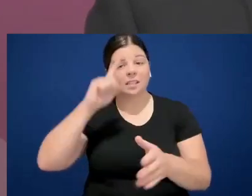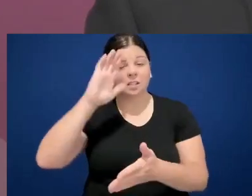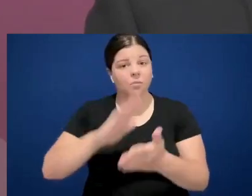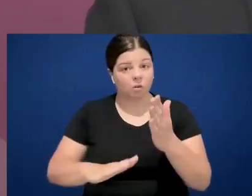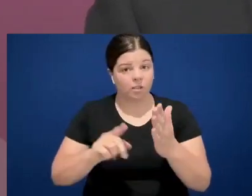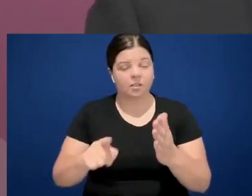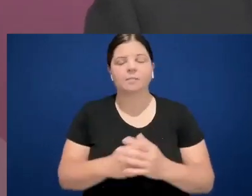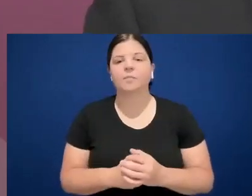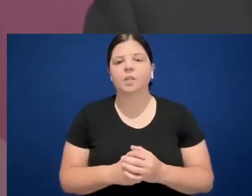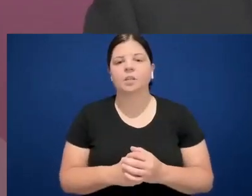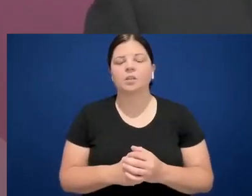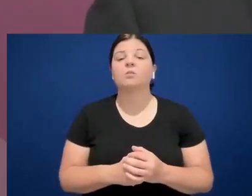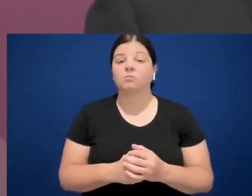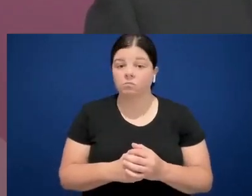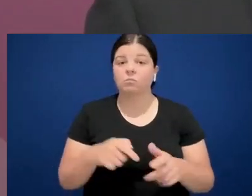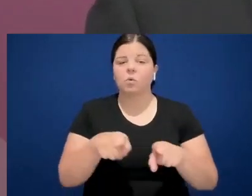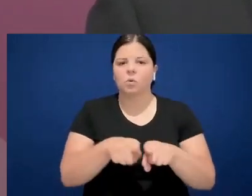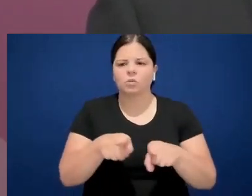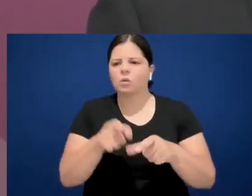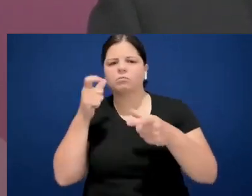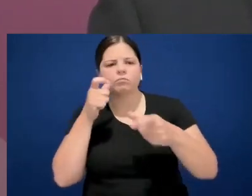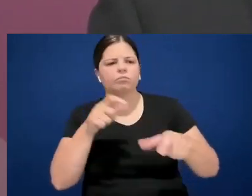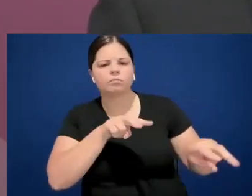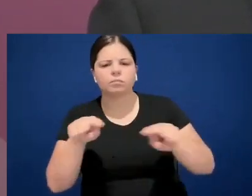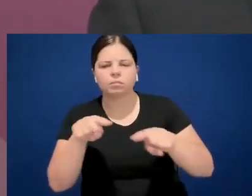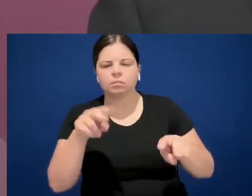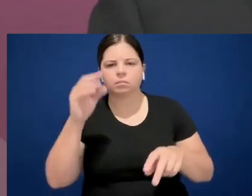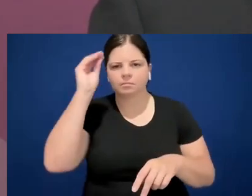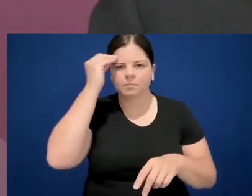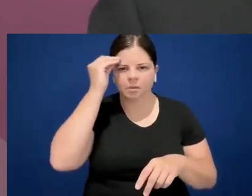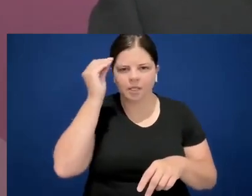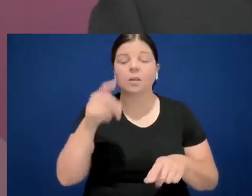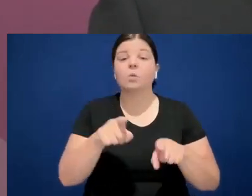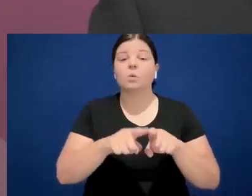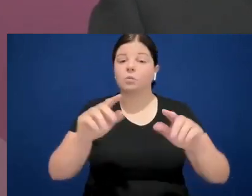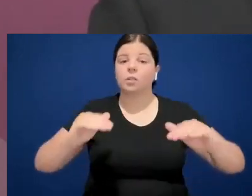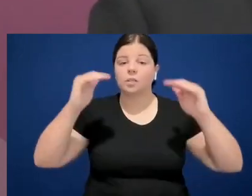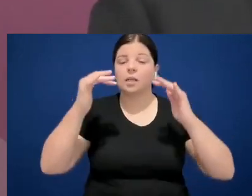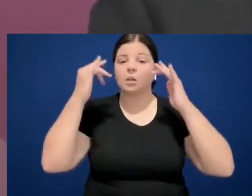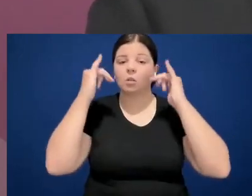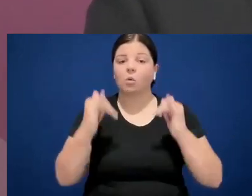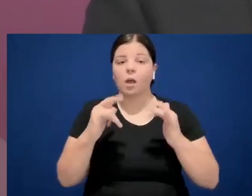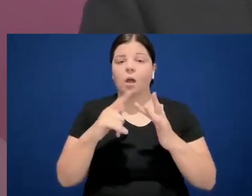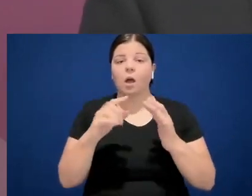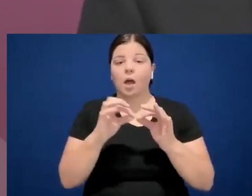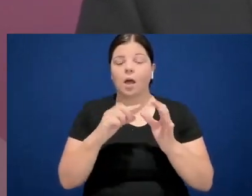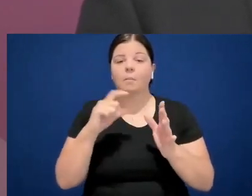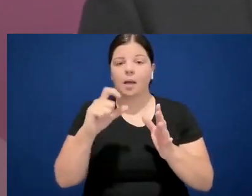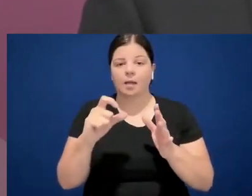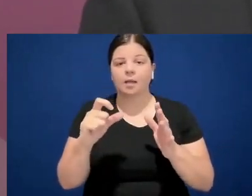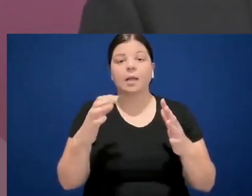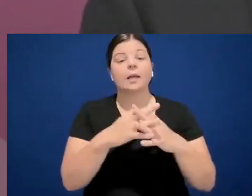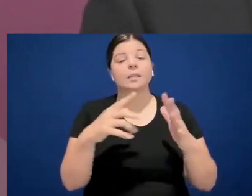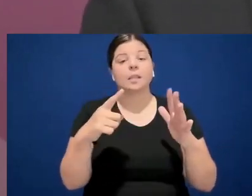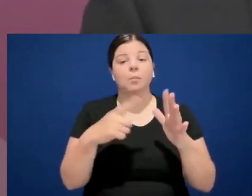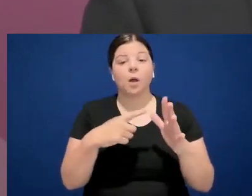career includes roles with the Integrity and Oversight Committee, as well as serving as a senior lawyer at IBAC, WA's Corruption and